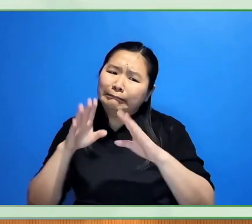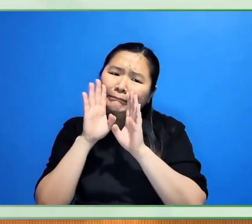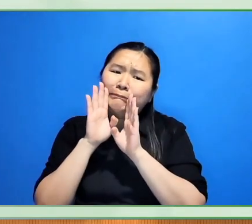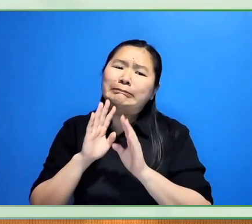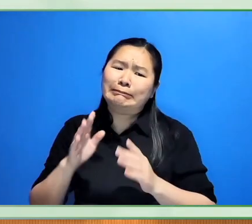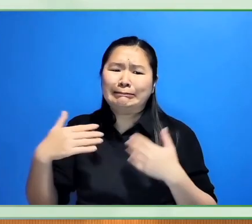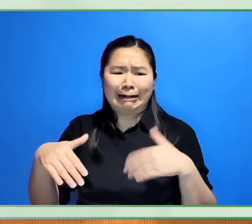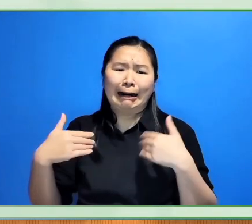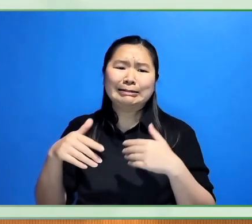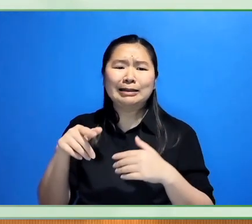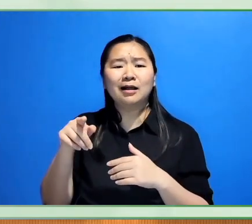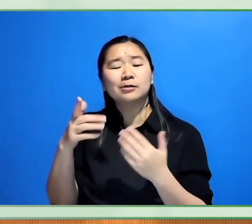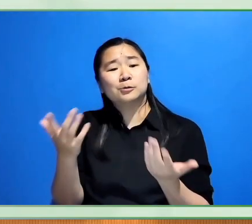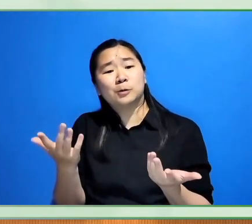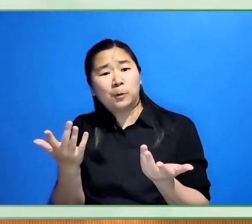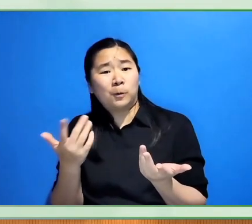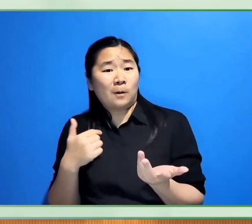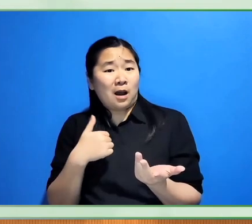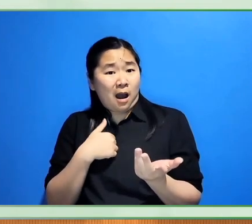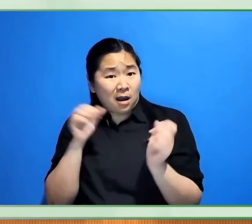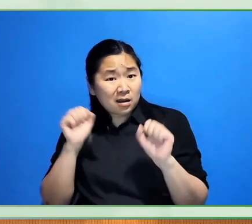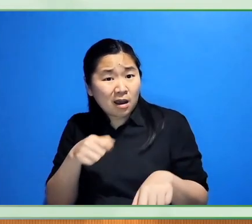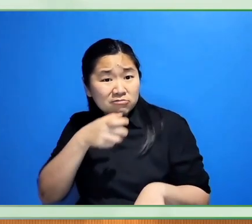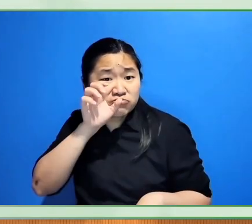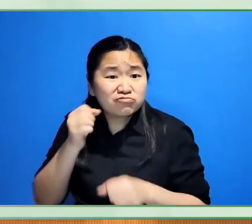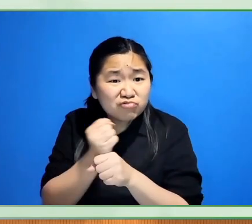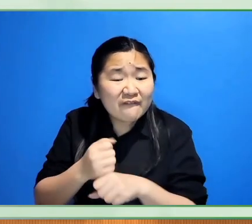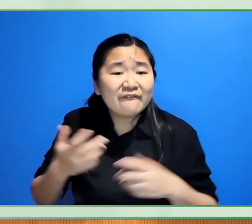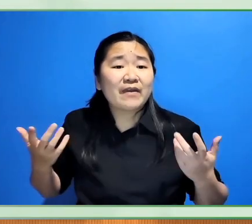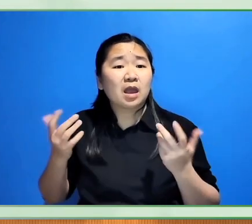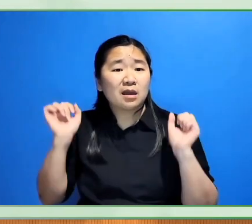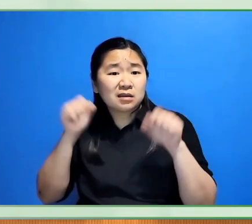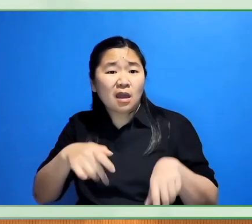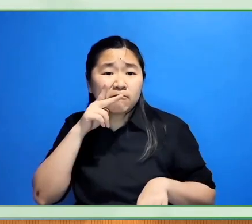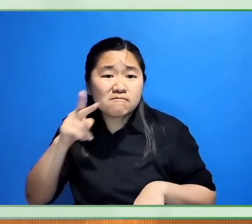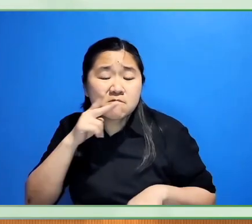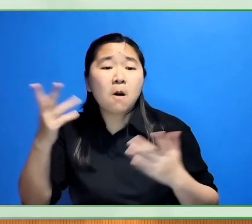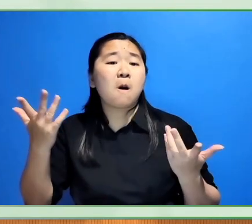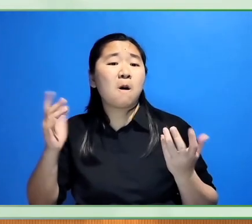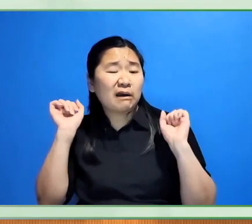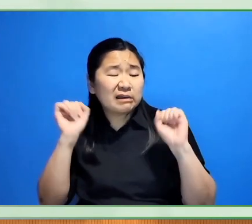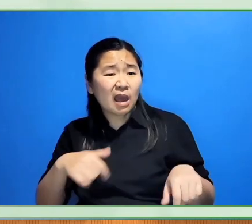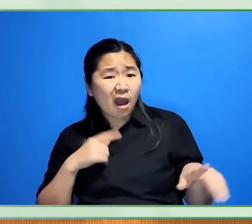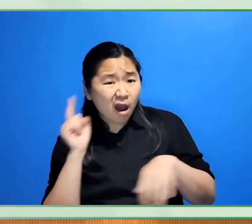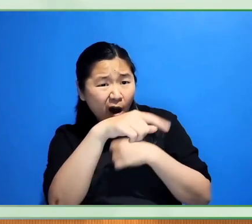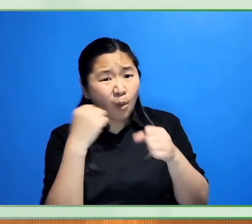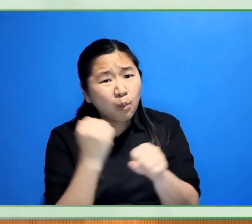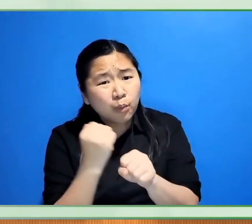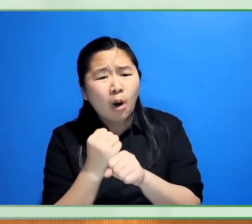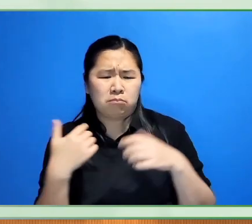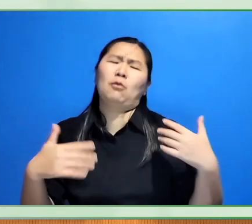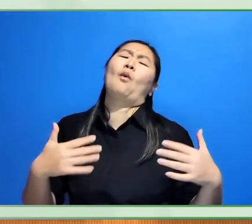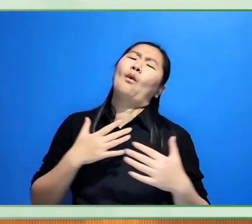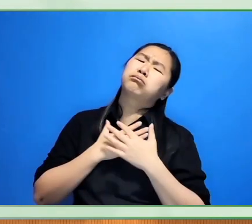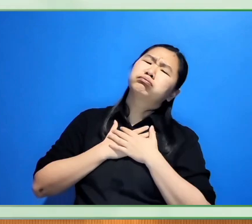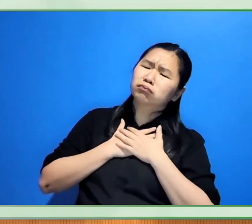So we didn't promise anything, but we assisted him since day 0. And now he's working. He's enjoying a new happy life with his